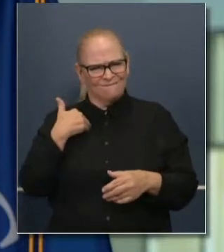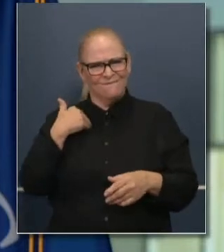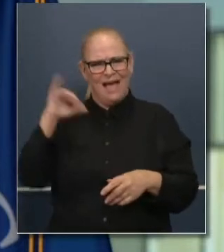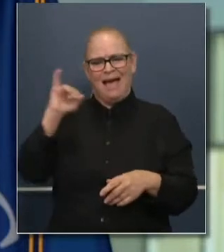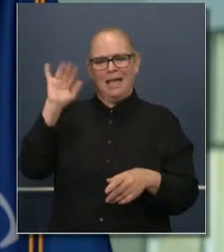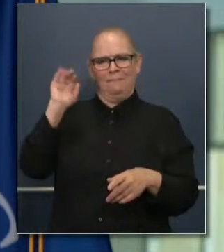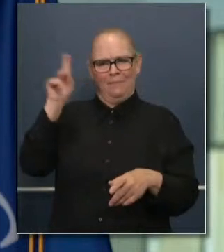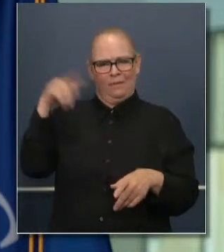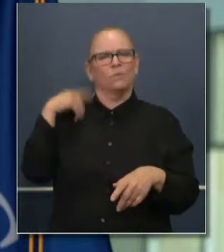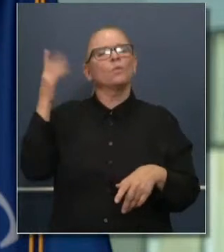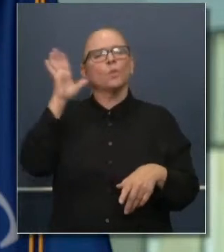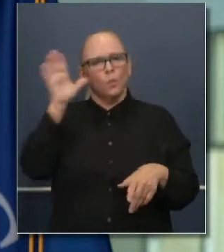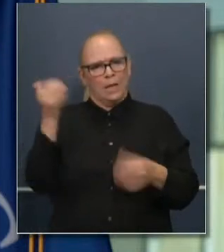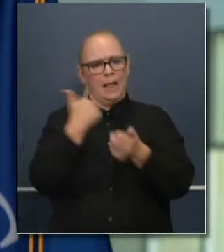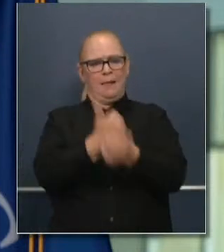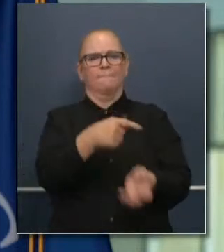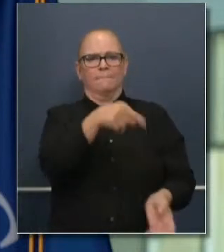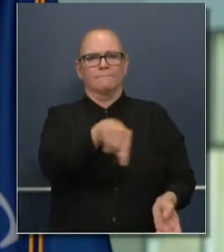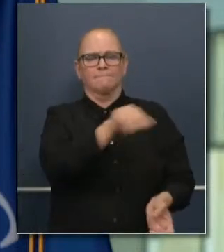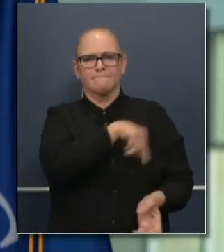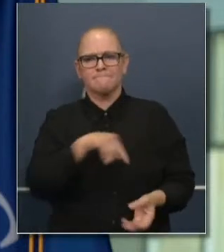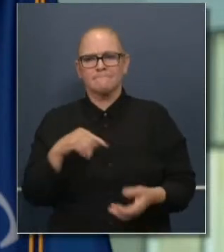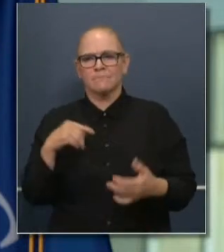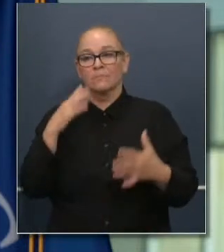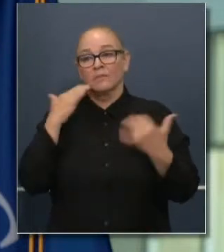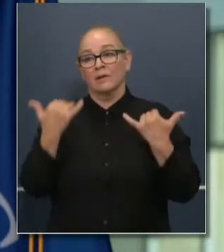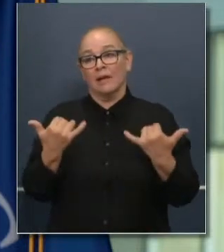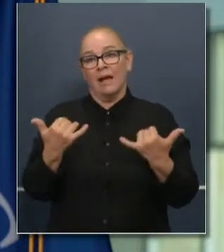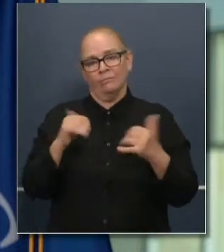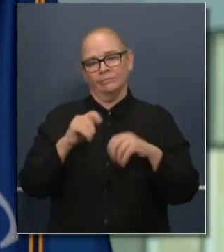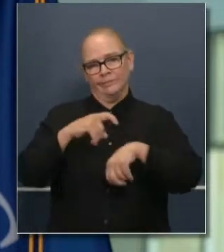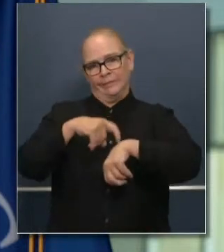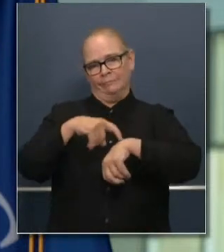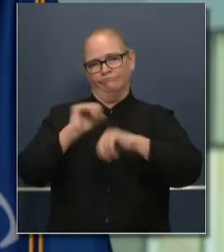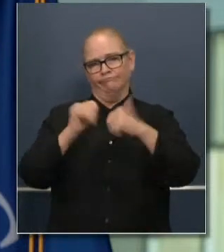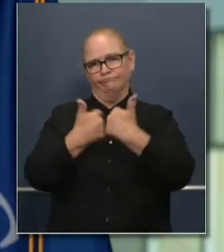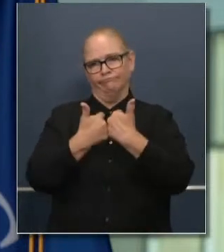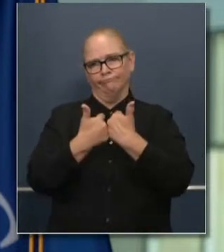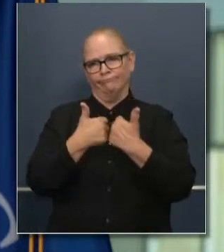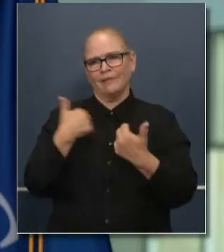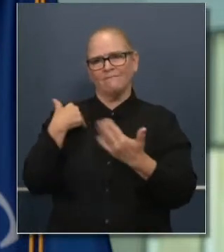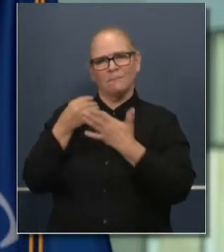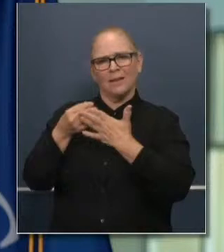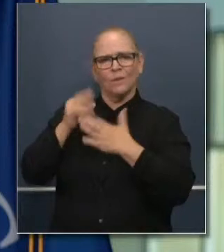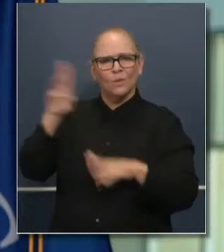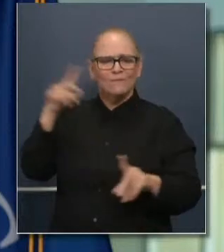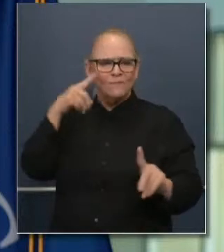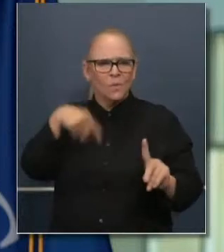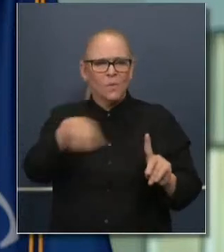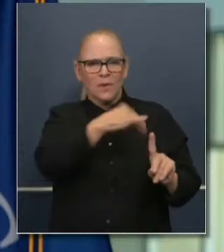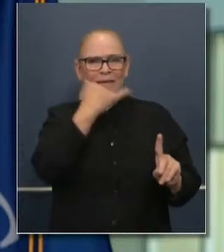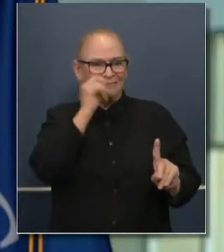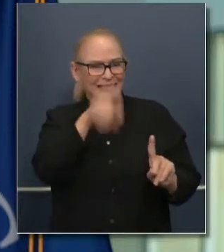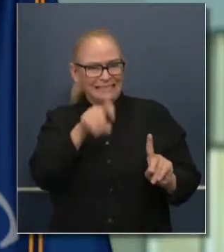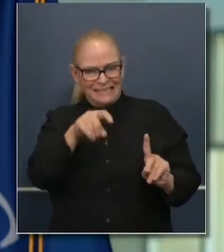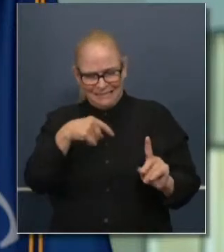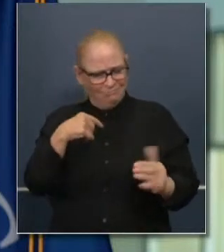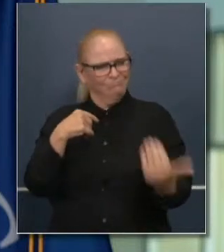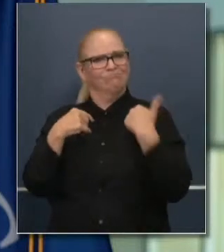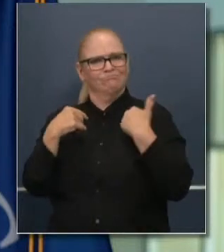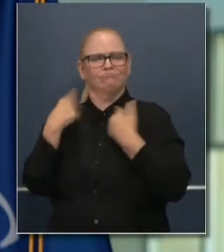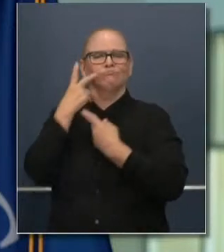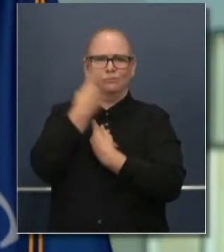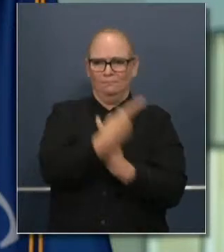are working through this incredibly challenging time. And you're absolutely right. Look, I know a thing or two about small